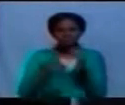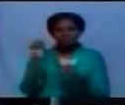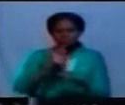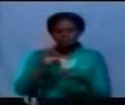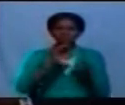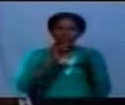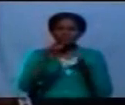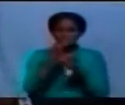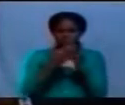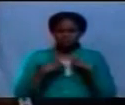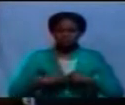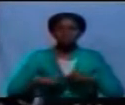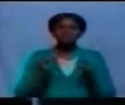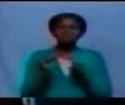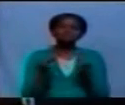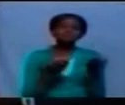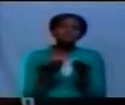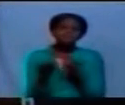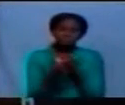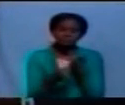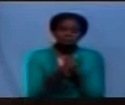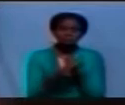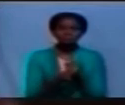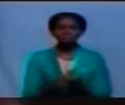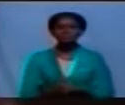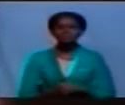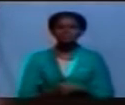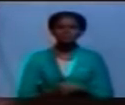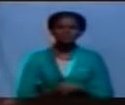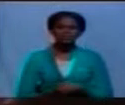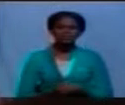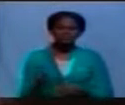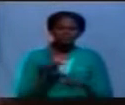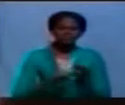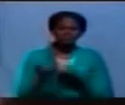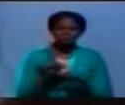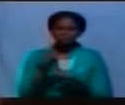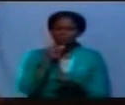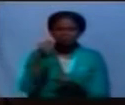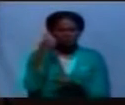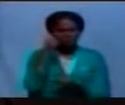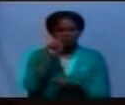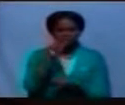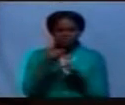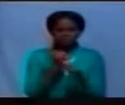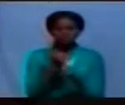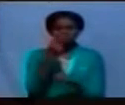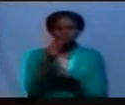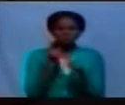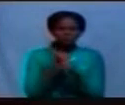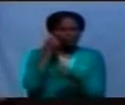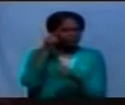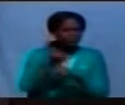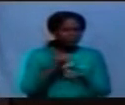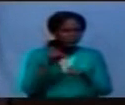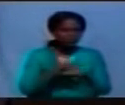someone is able to save. You have been at this this issue of savings, not for 1 year, not for 2 years, for a long, long time,